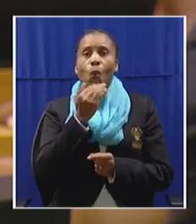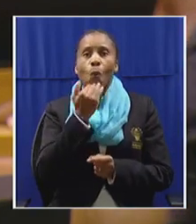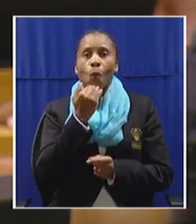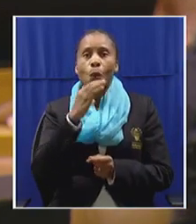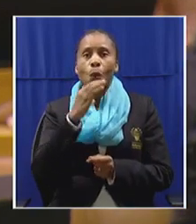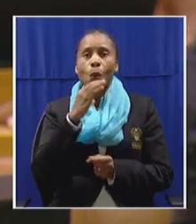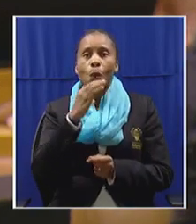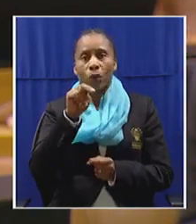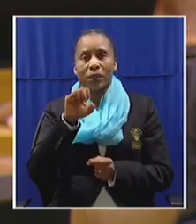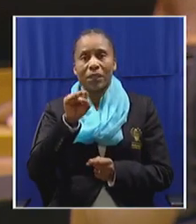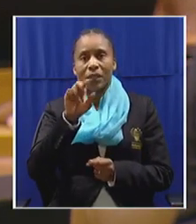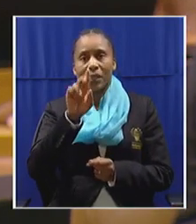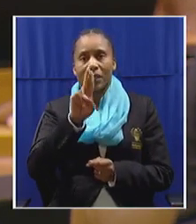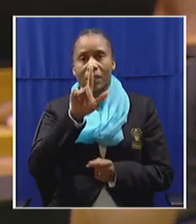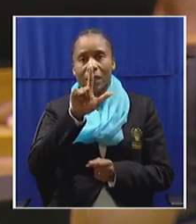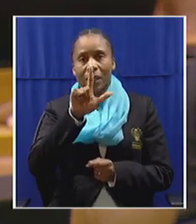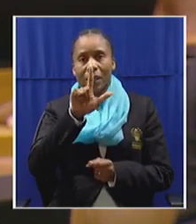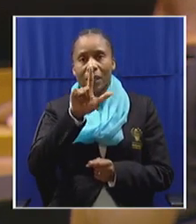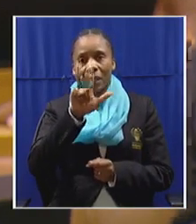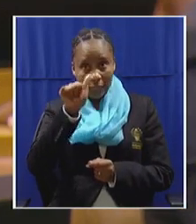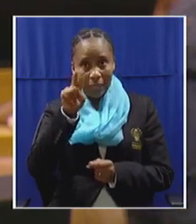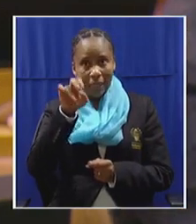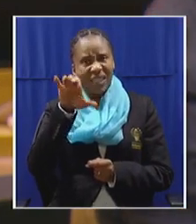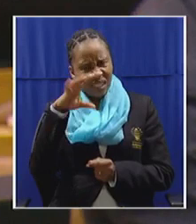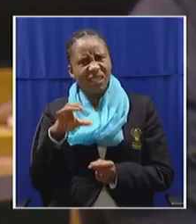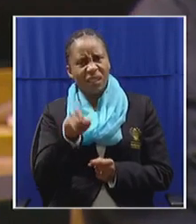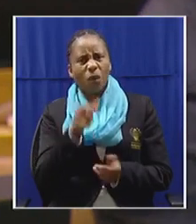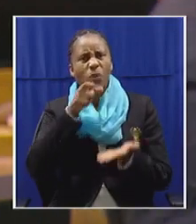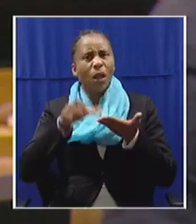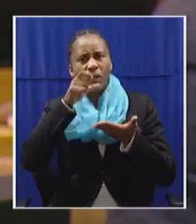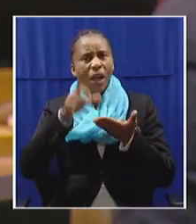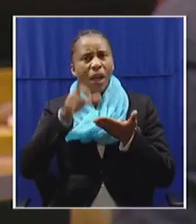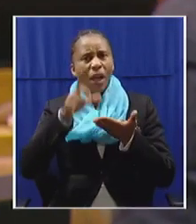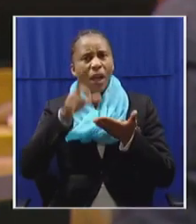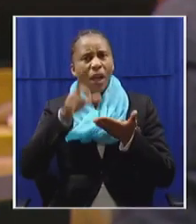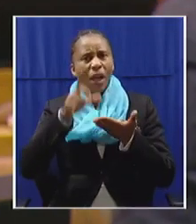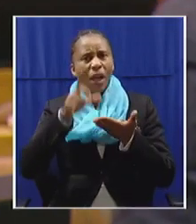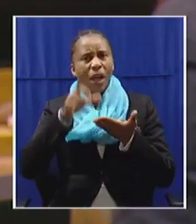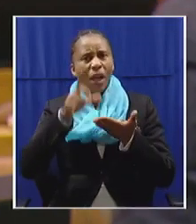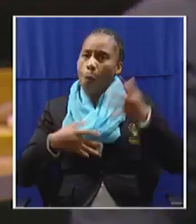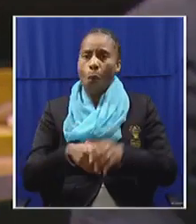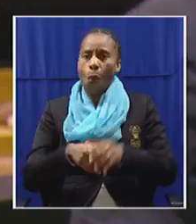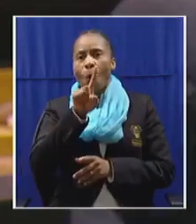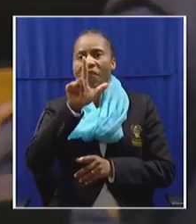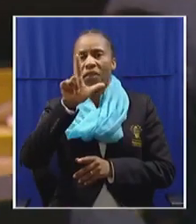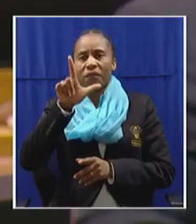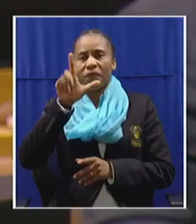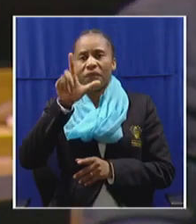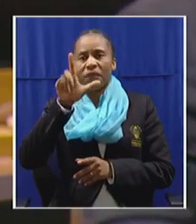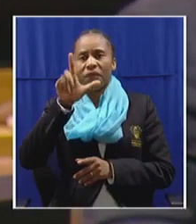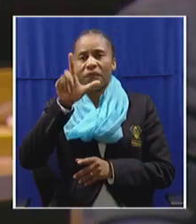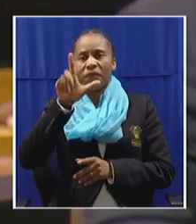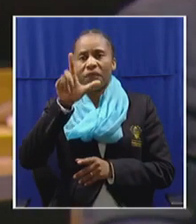an amount of 907 million rands to consultants. Therefore, the fundamental question becomes, Mr. Deputy